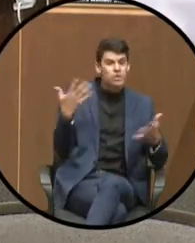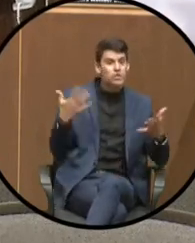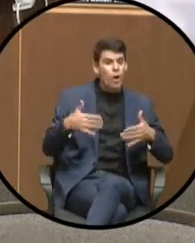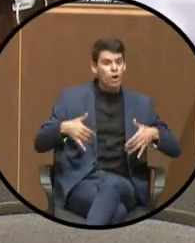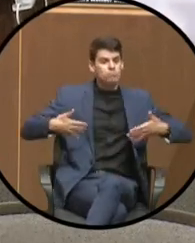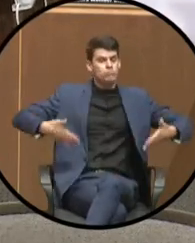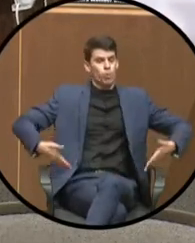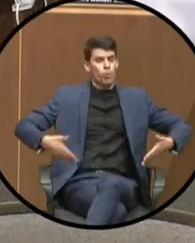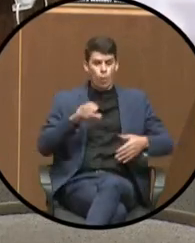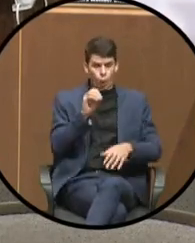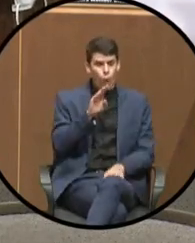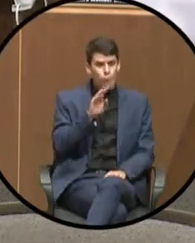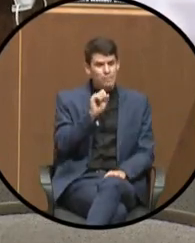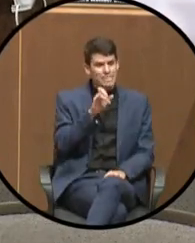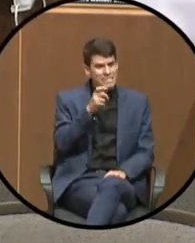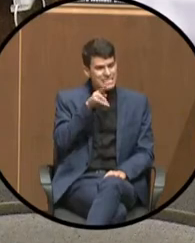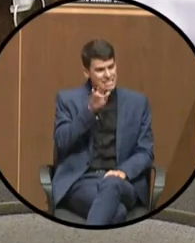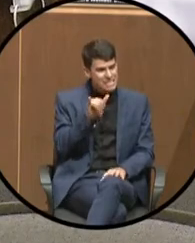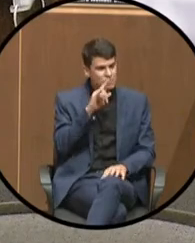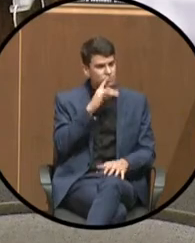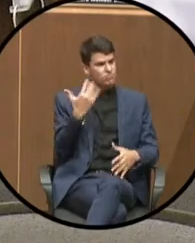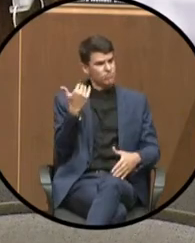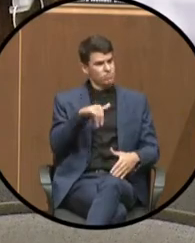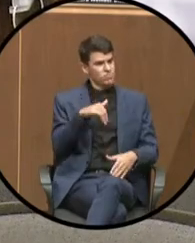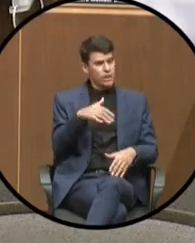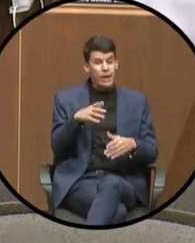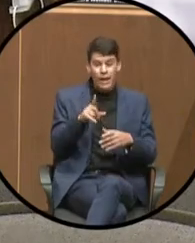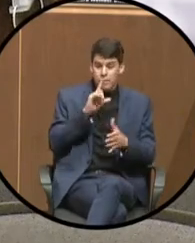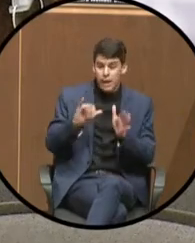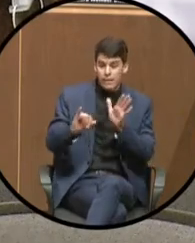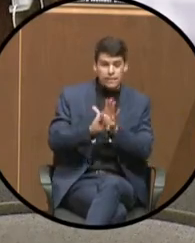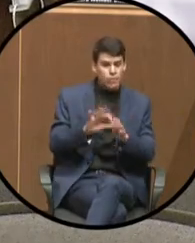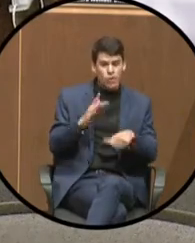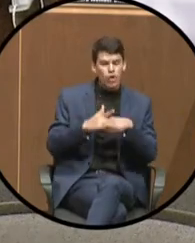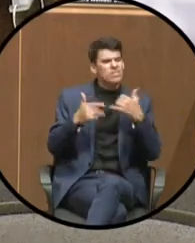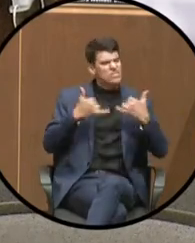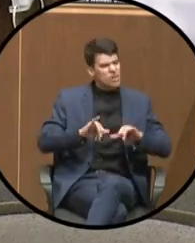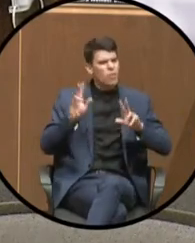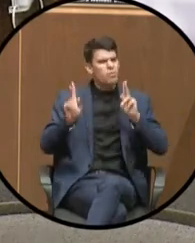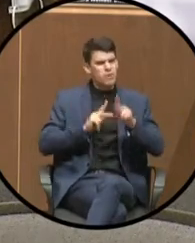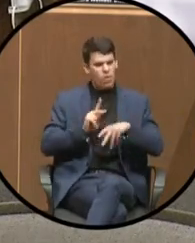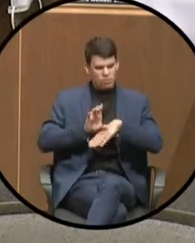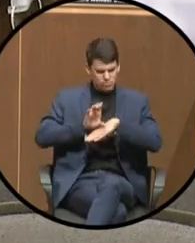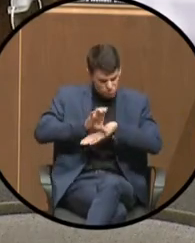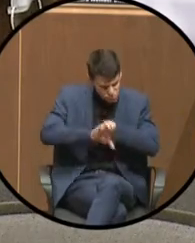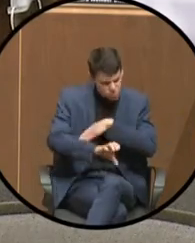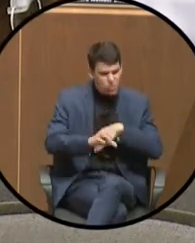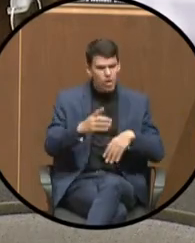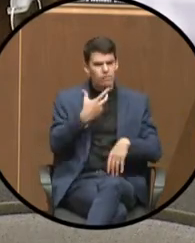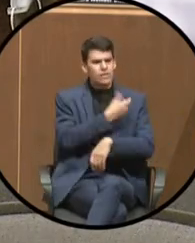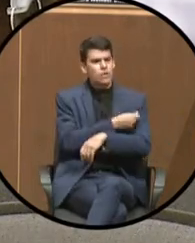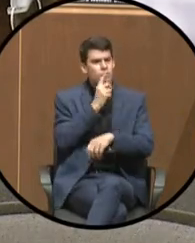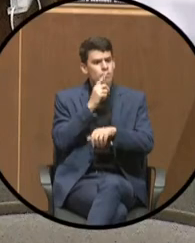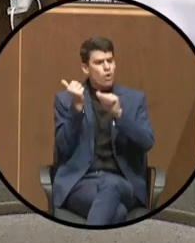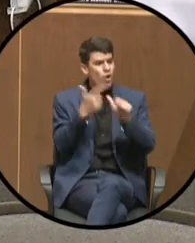obesity. And even with this component having been identified very early, folks are still trying to push a vaccine for all when all this type of illness